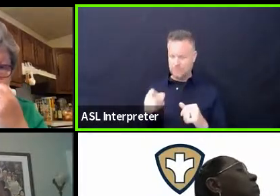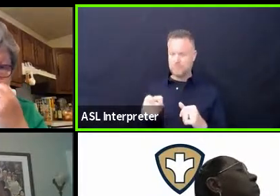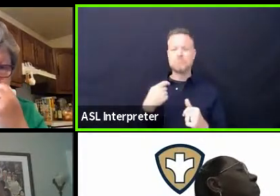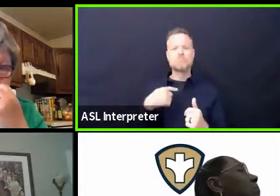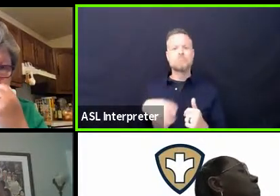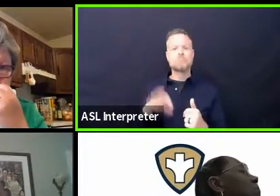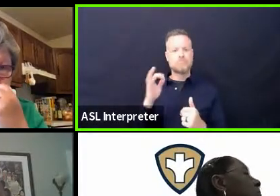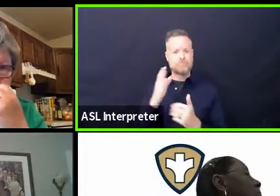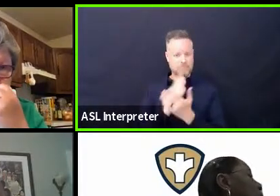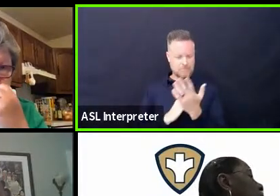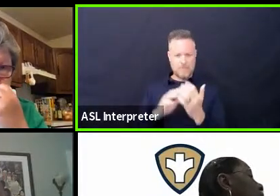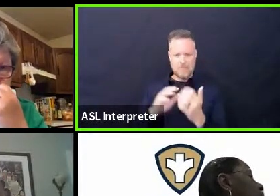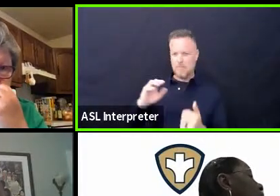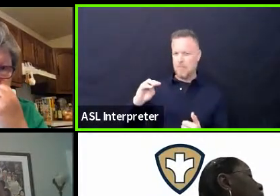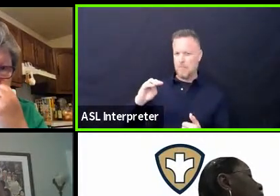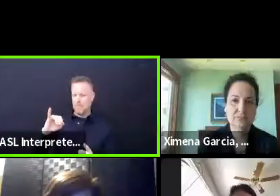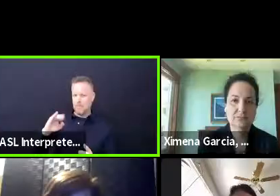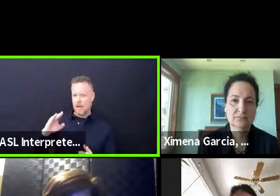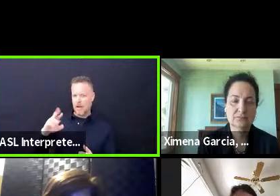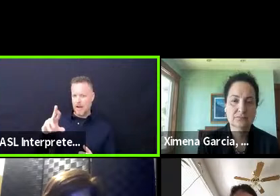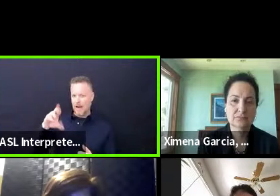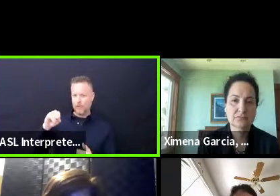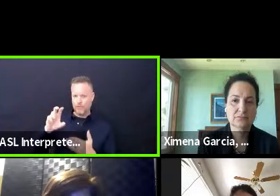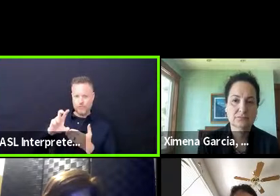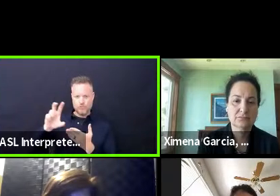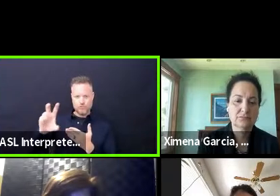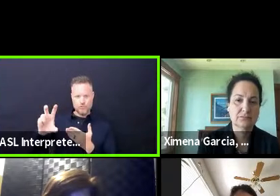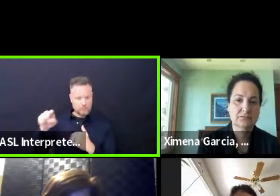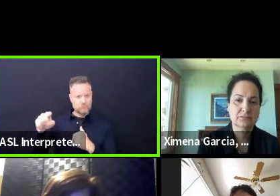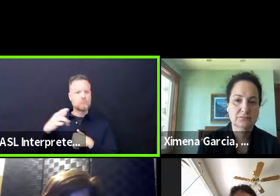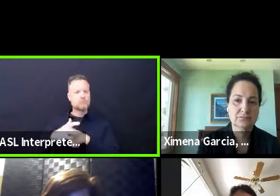some micro grants available to